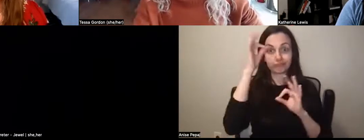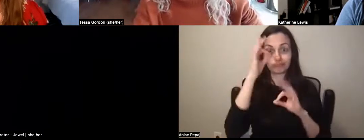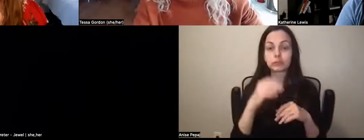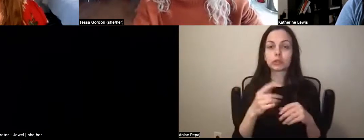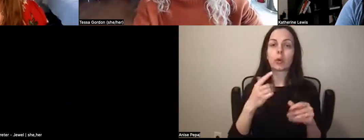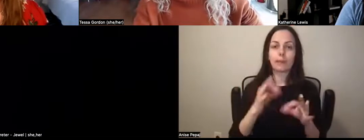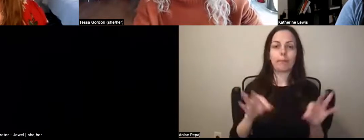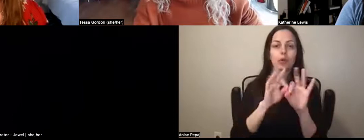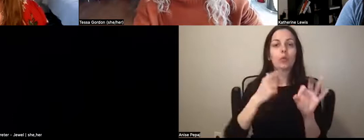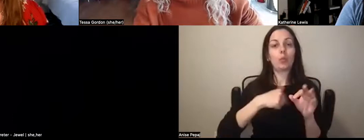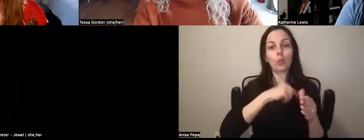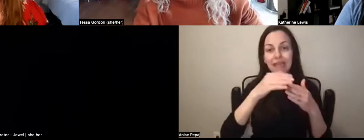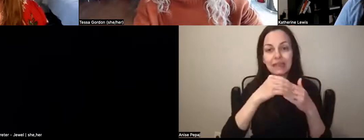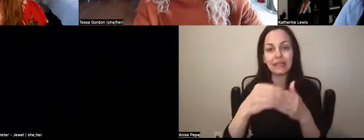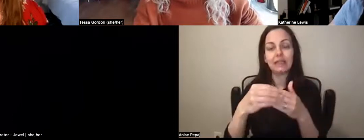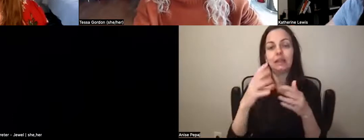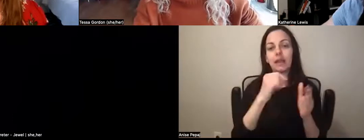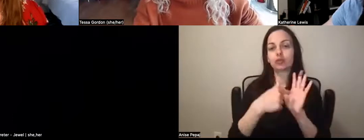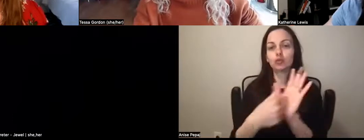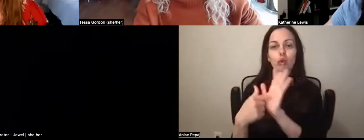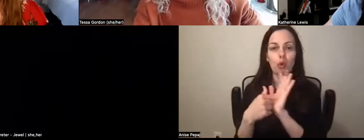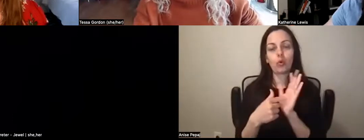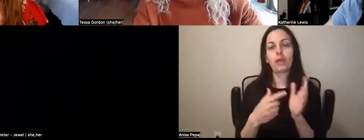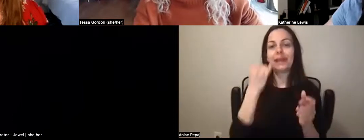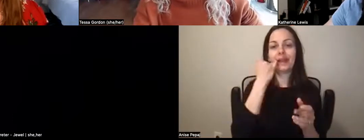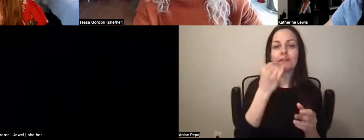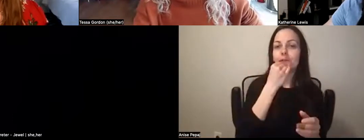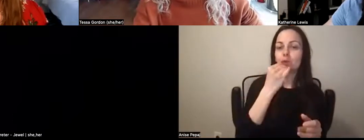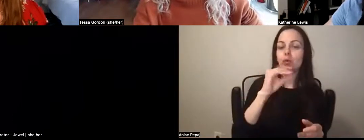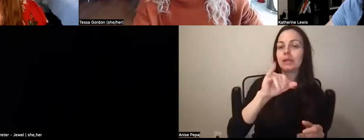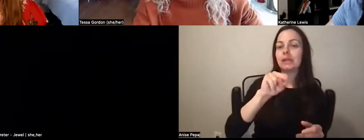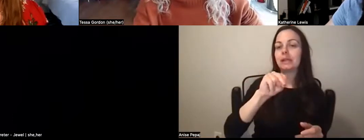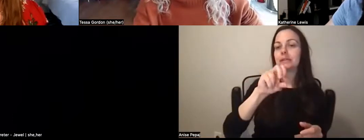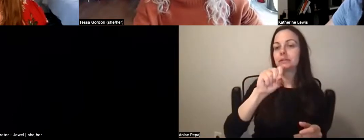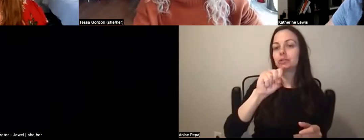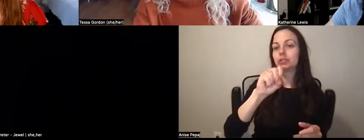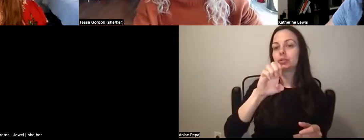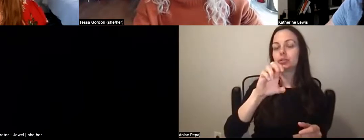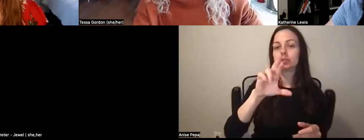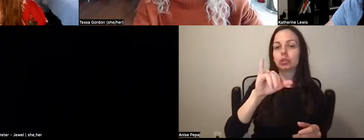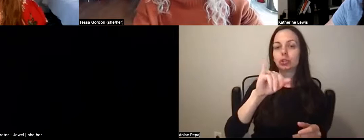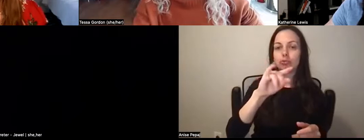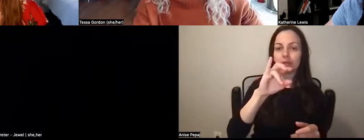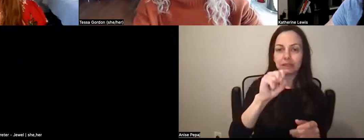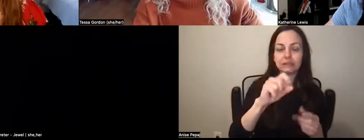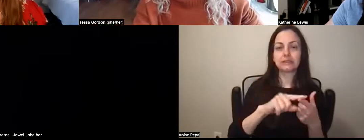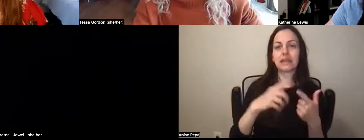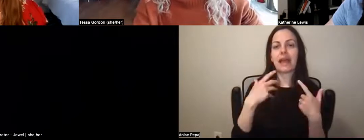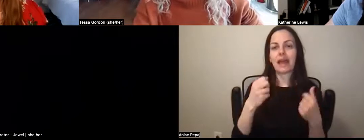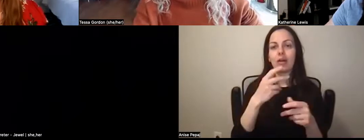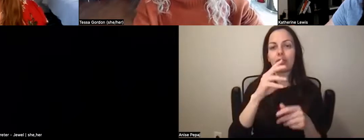and point out those barriers, if it's food insecurities, healthcare disparities, if there's